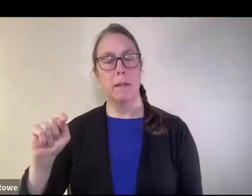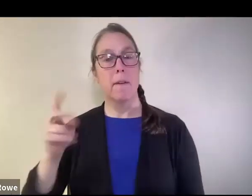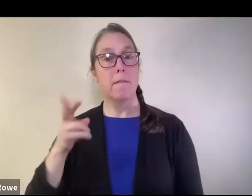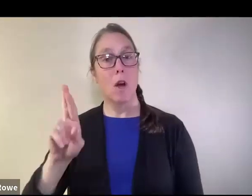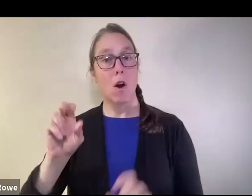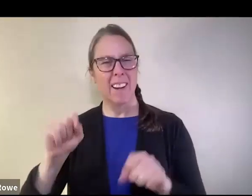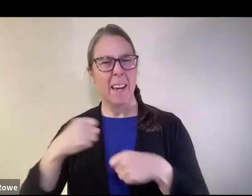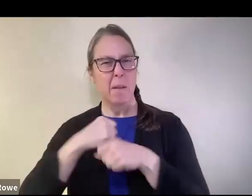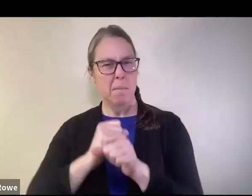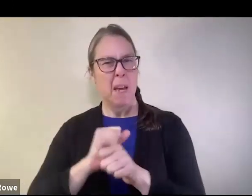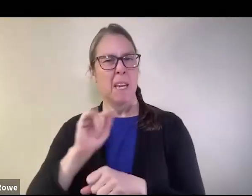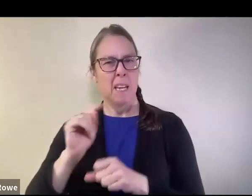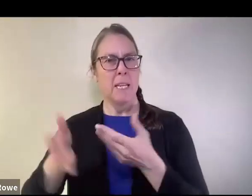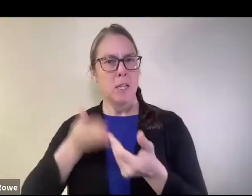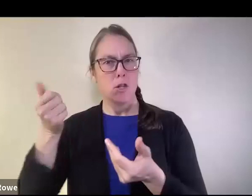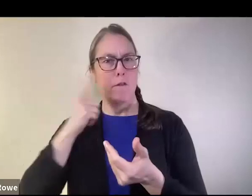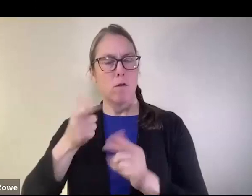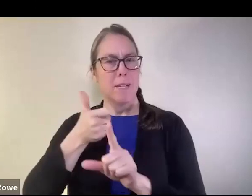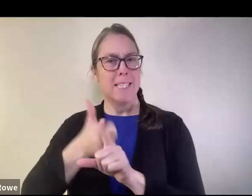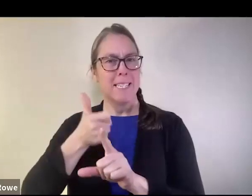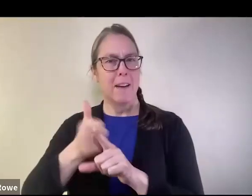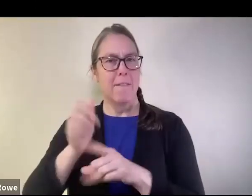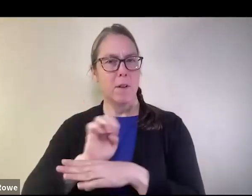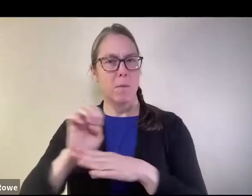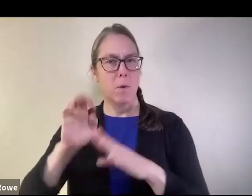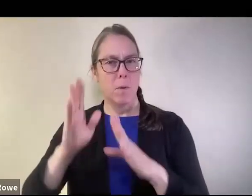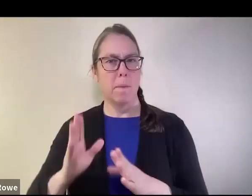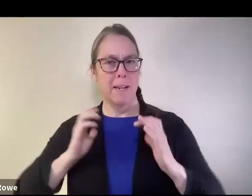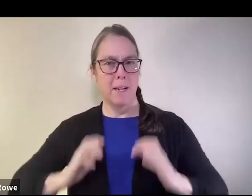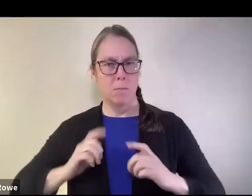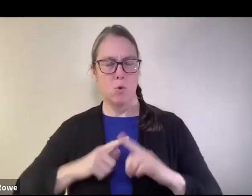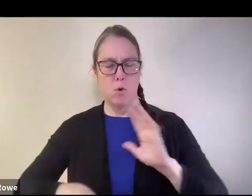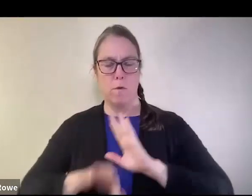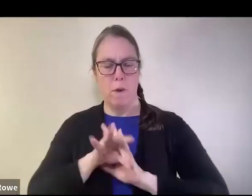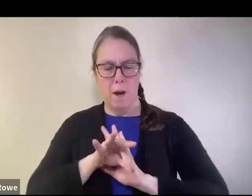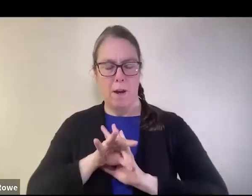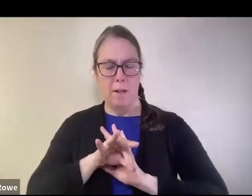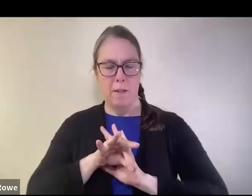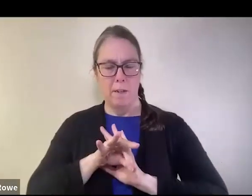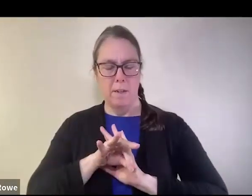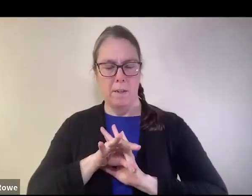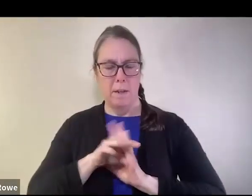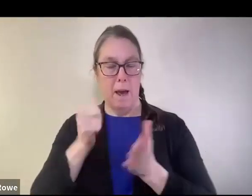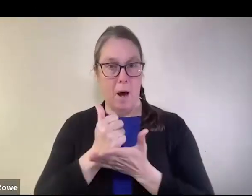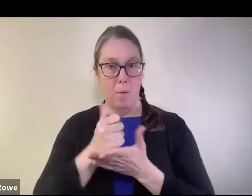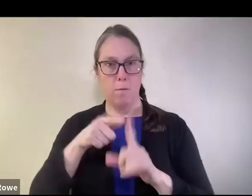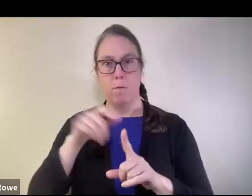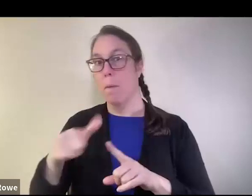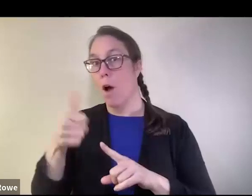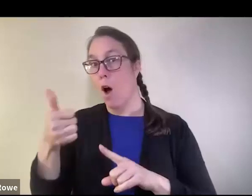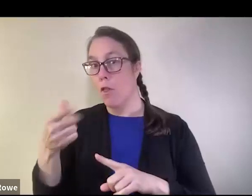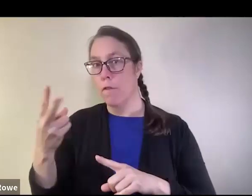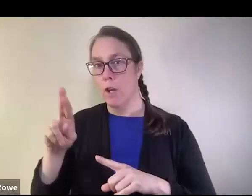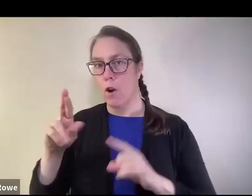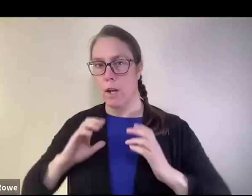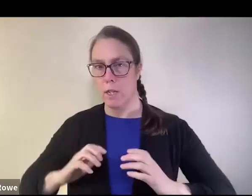for self-employment customers to find help from other VR customers who are job hunters.